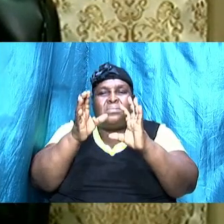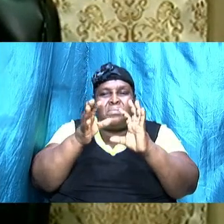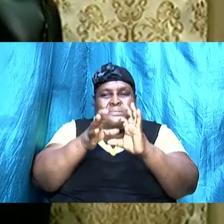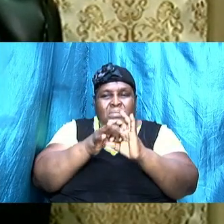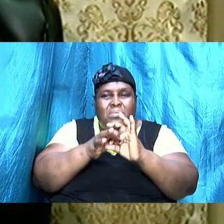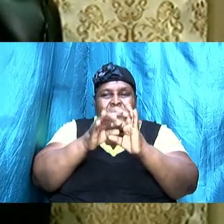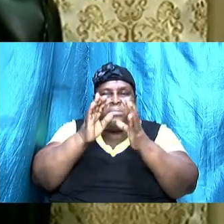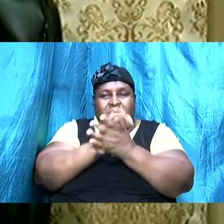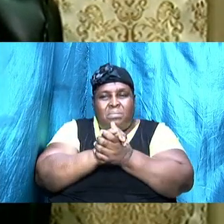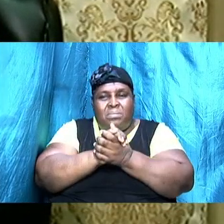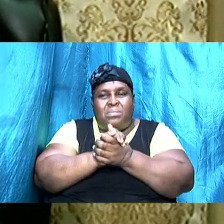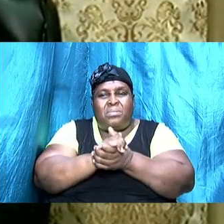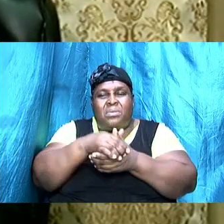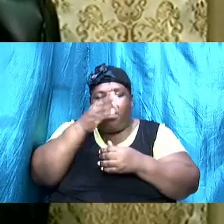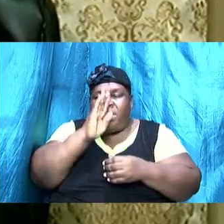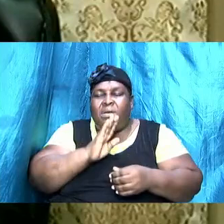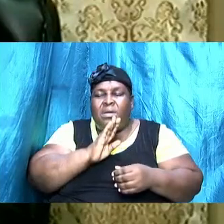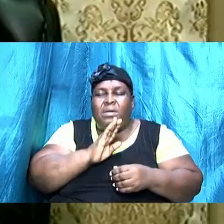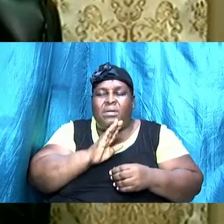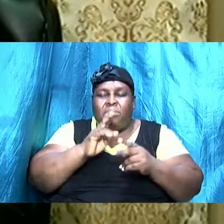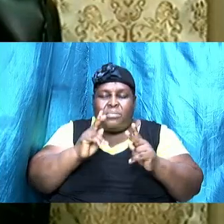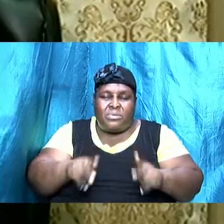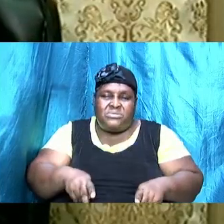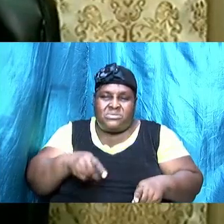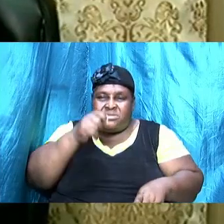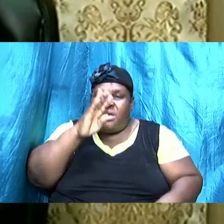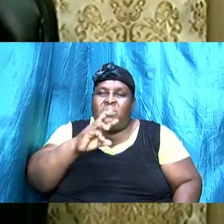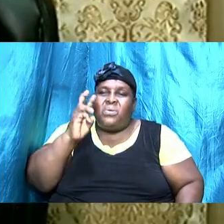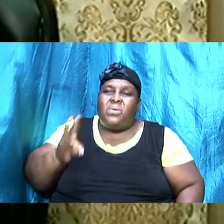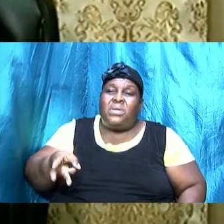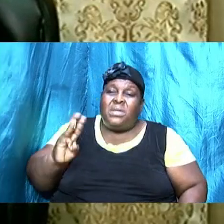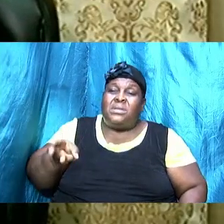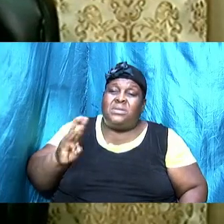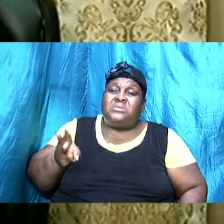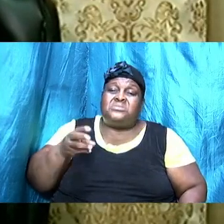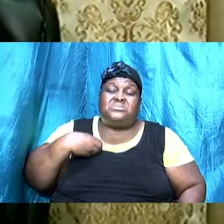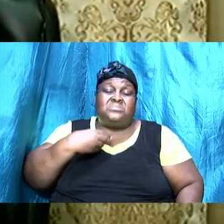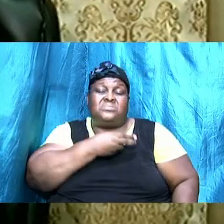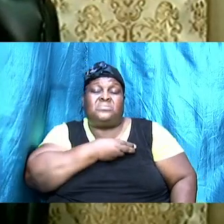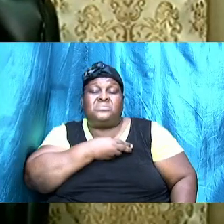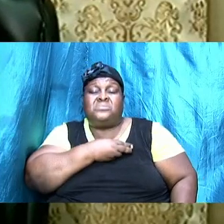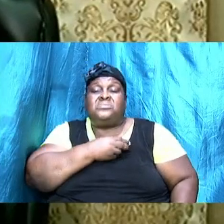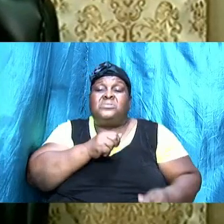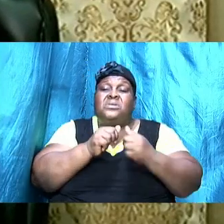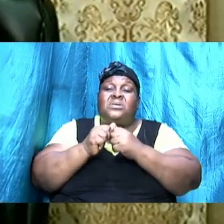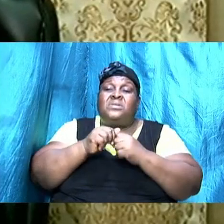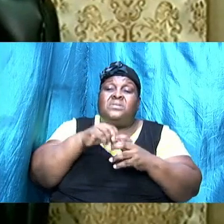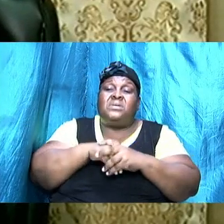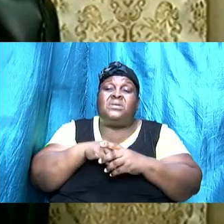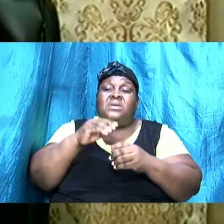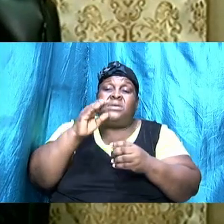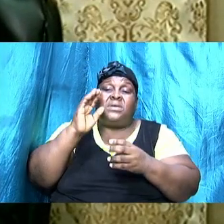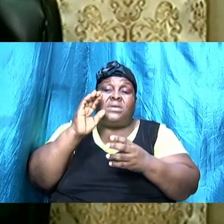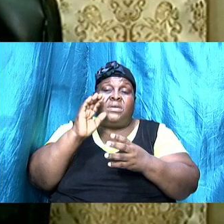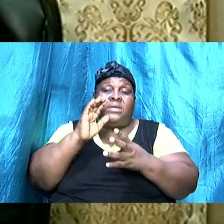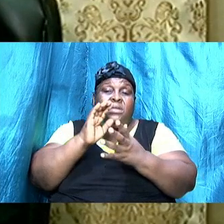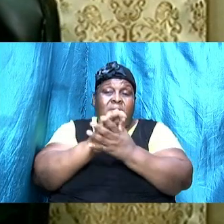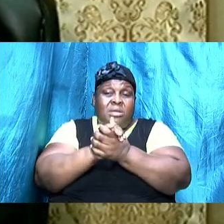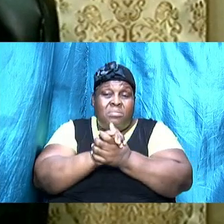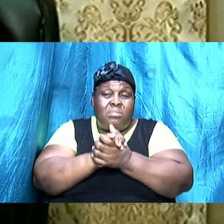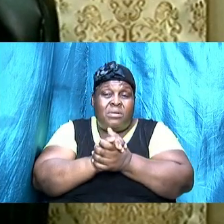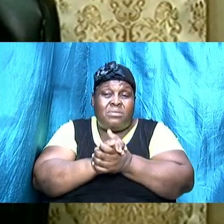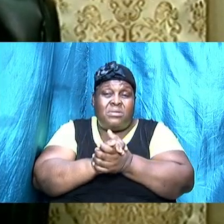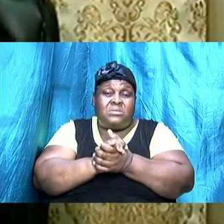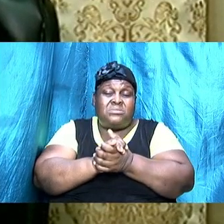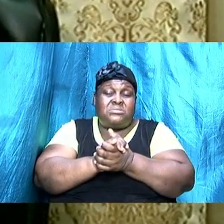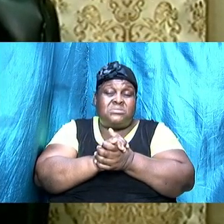together and therefore seal it. We ought not to be batter bruising each other. We ought not to be stabbing each other in the